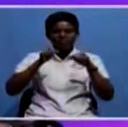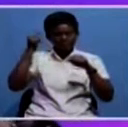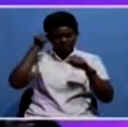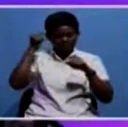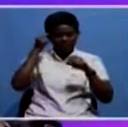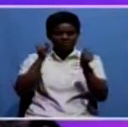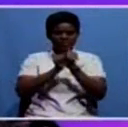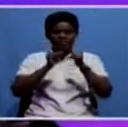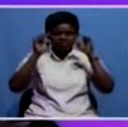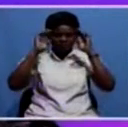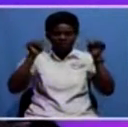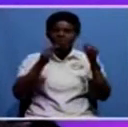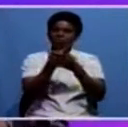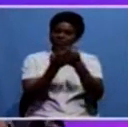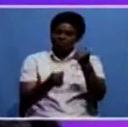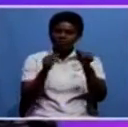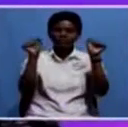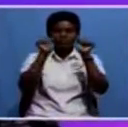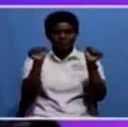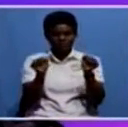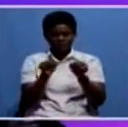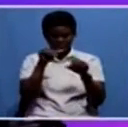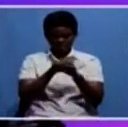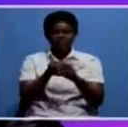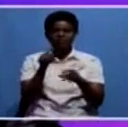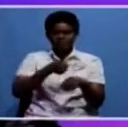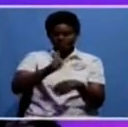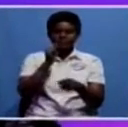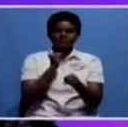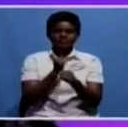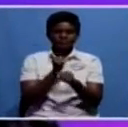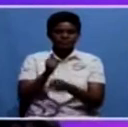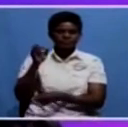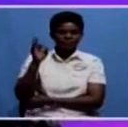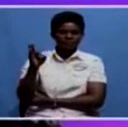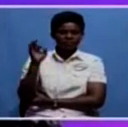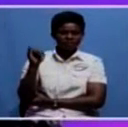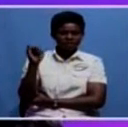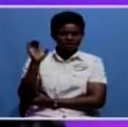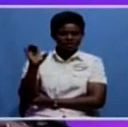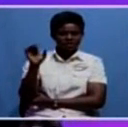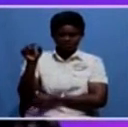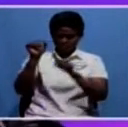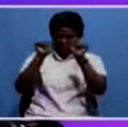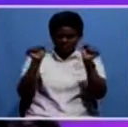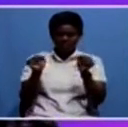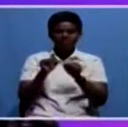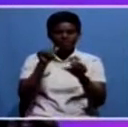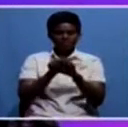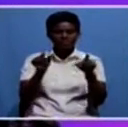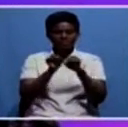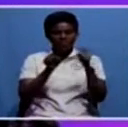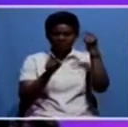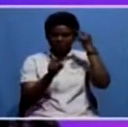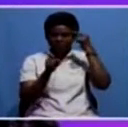structure in which it operates. Now, the FIC is one of those structures. And government is very